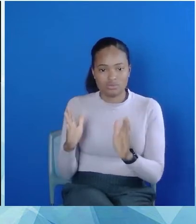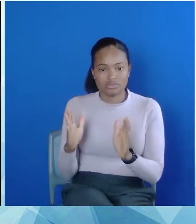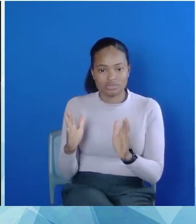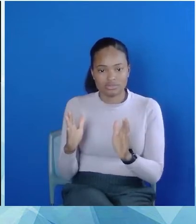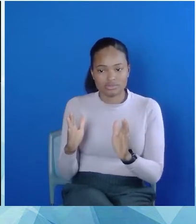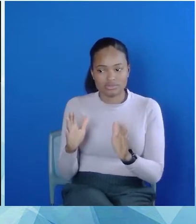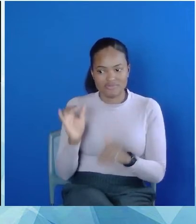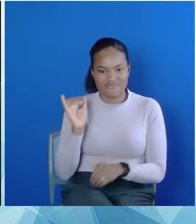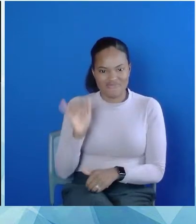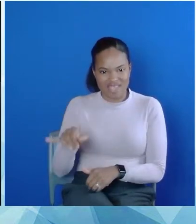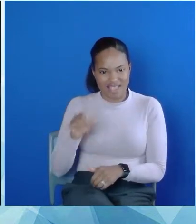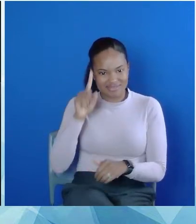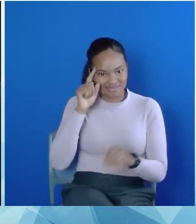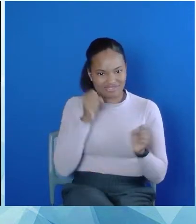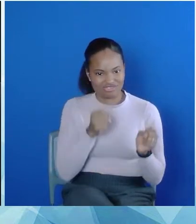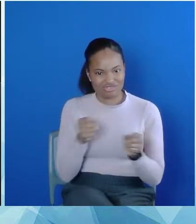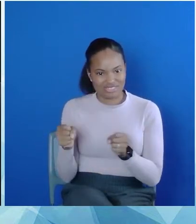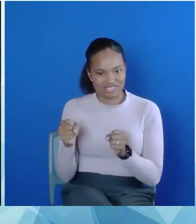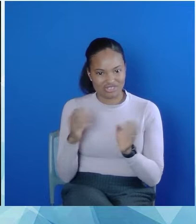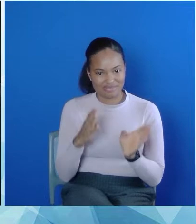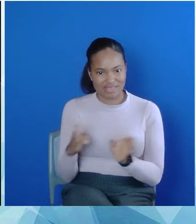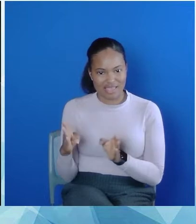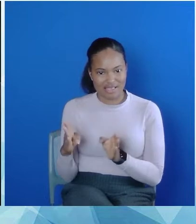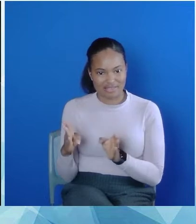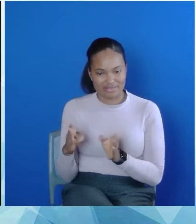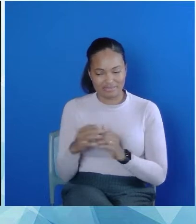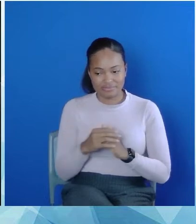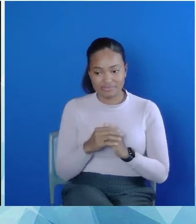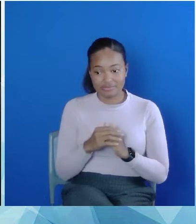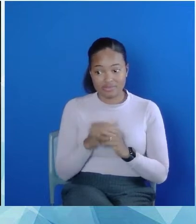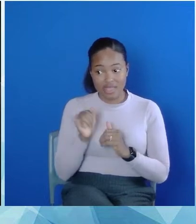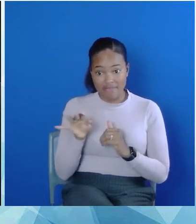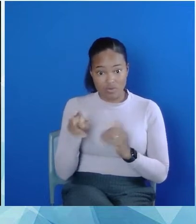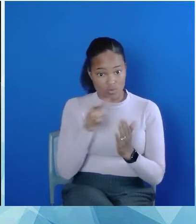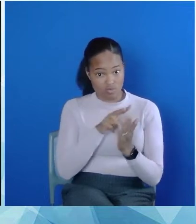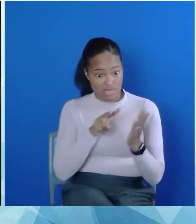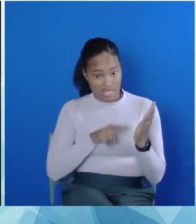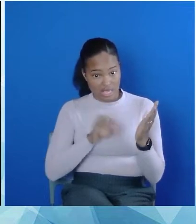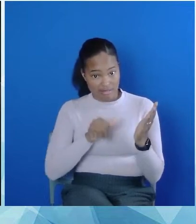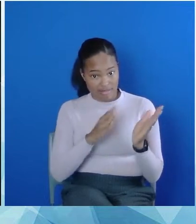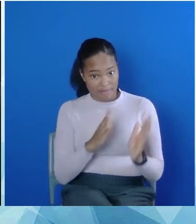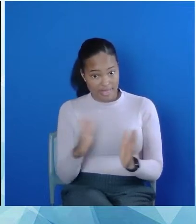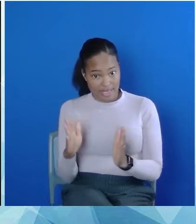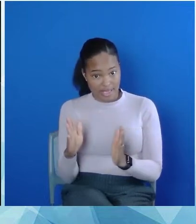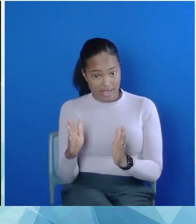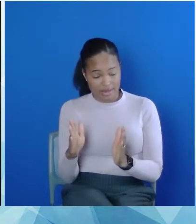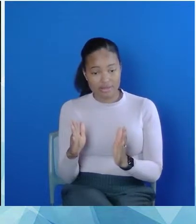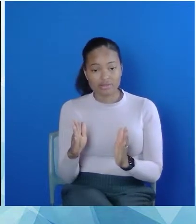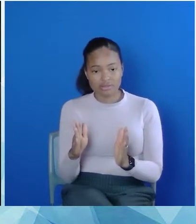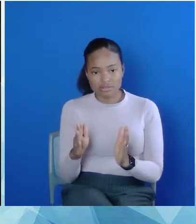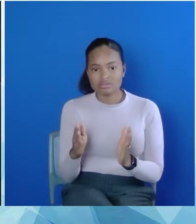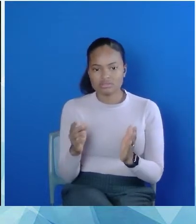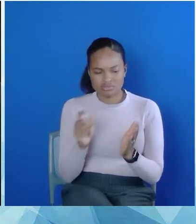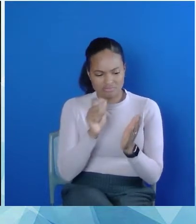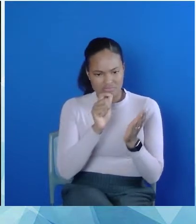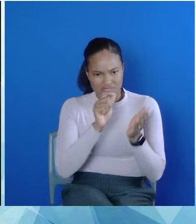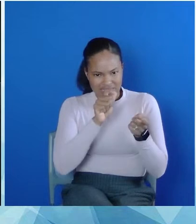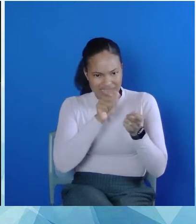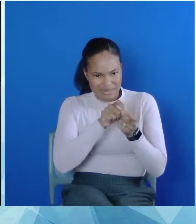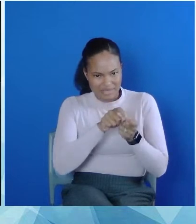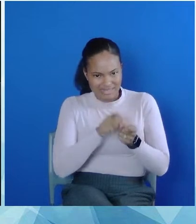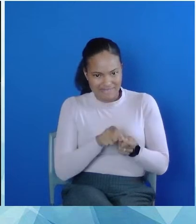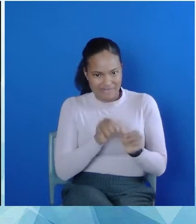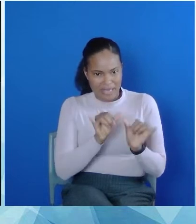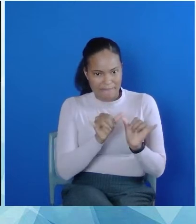that is our strategic plan. So if you look at our strategic plan, it has very specific